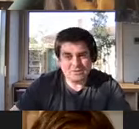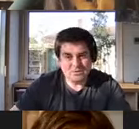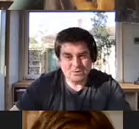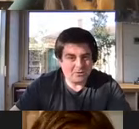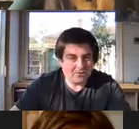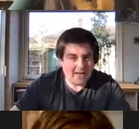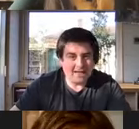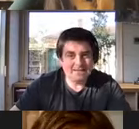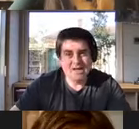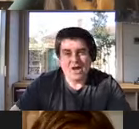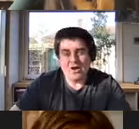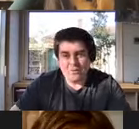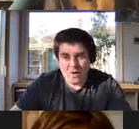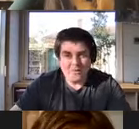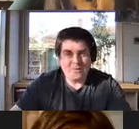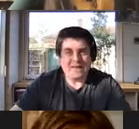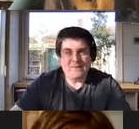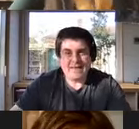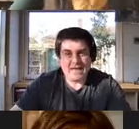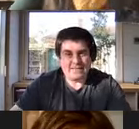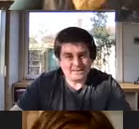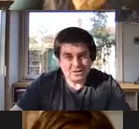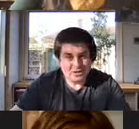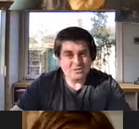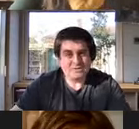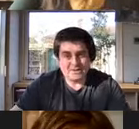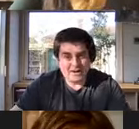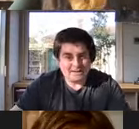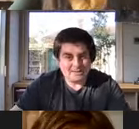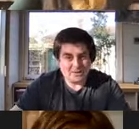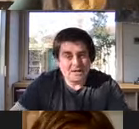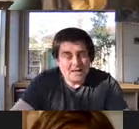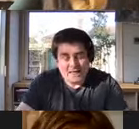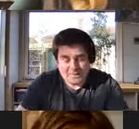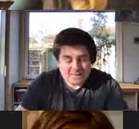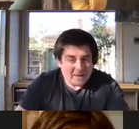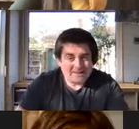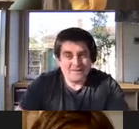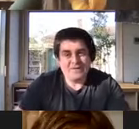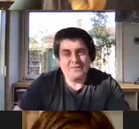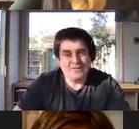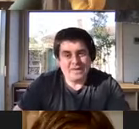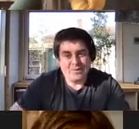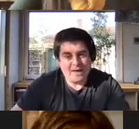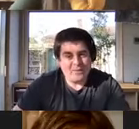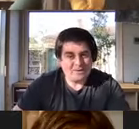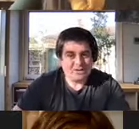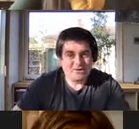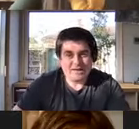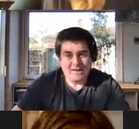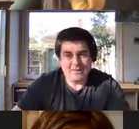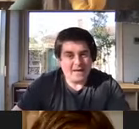in school geography? And overwhelmingly we get this huge silence, which we'd expect given the way in